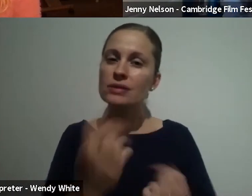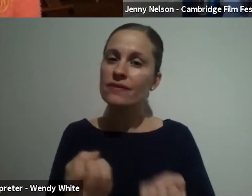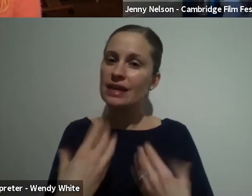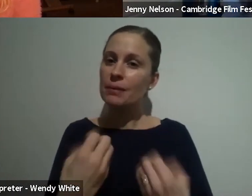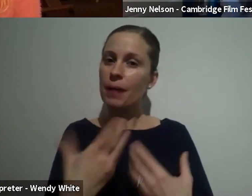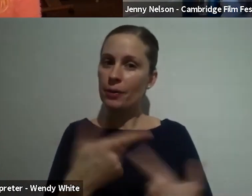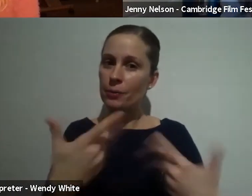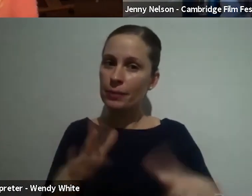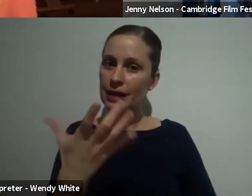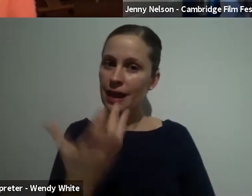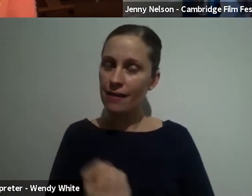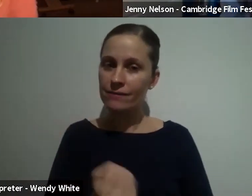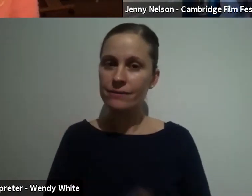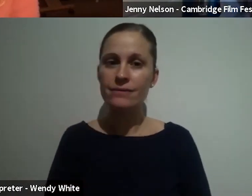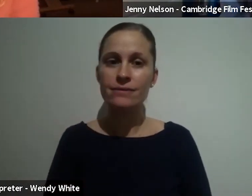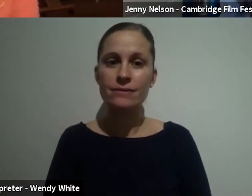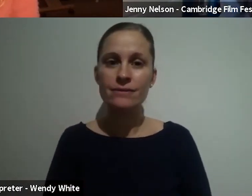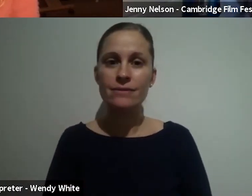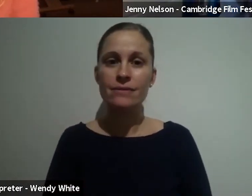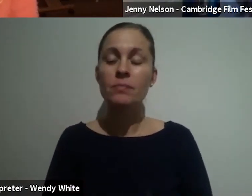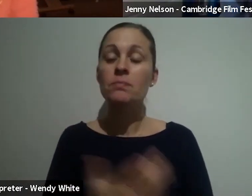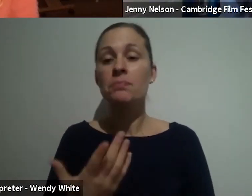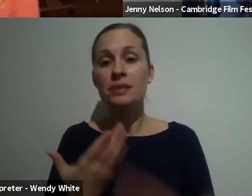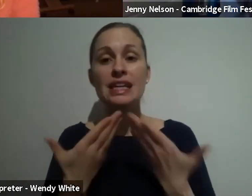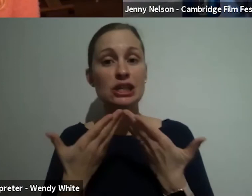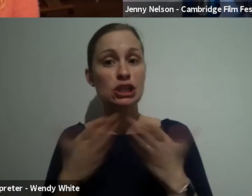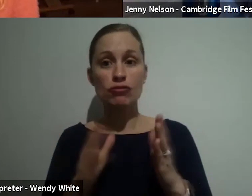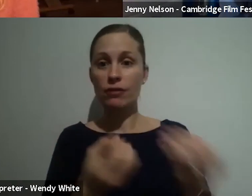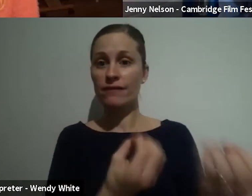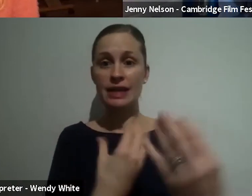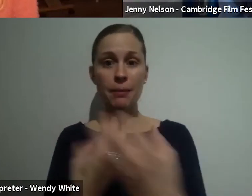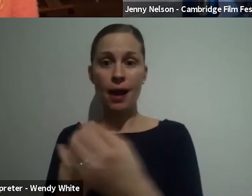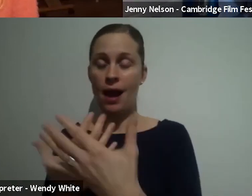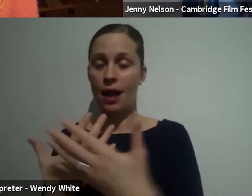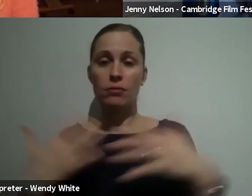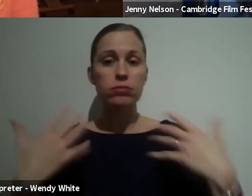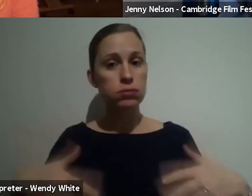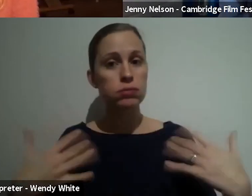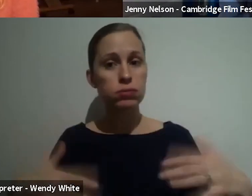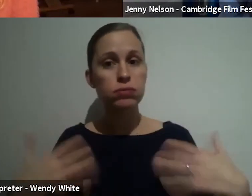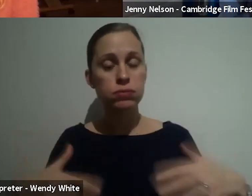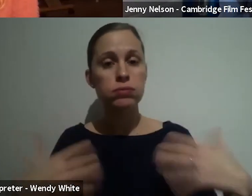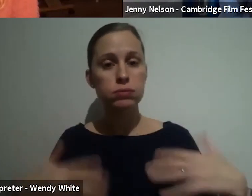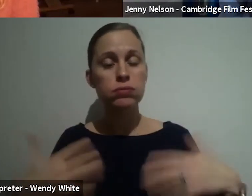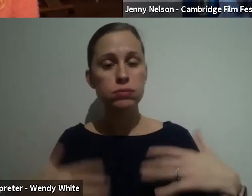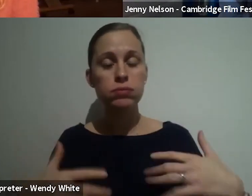film? Well, in general, the feedback has been amazing, and I was